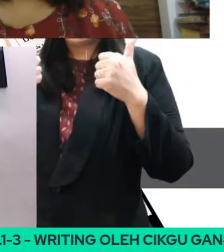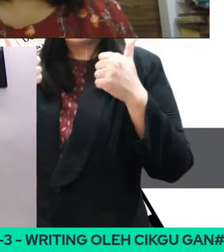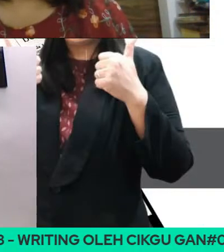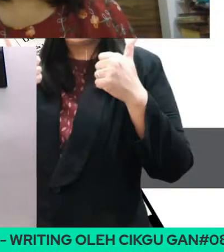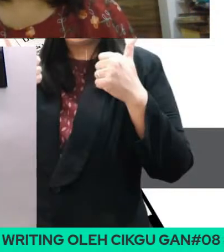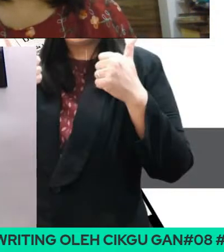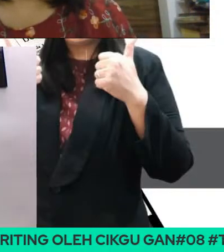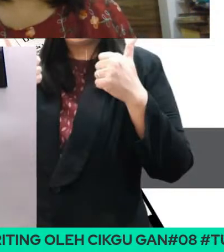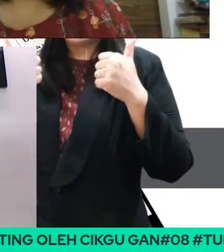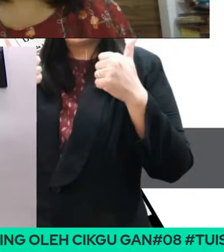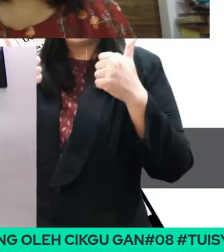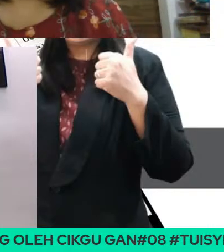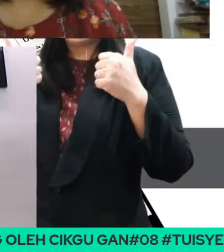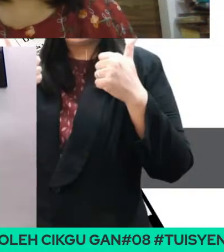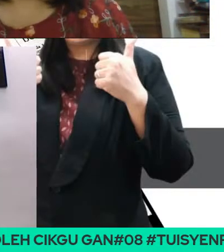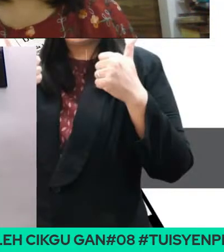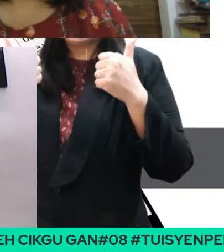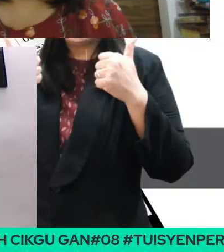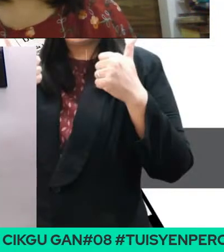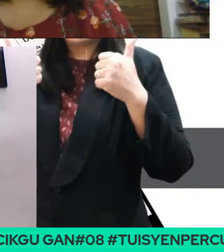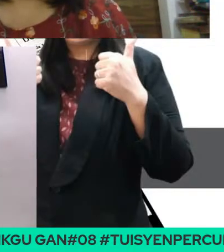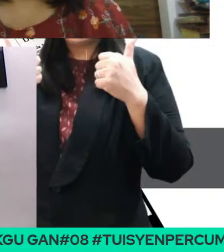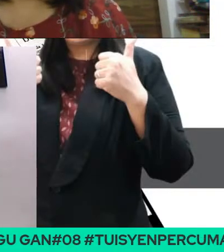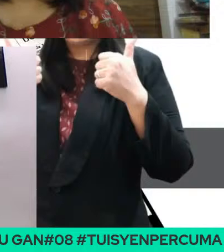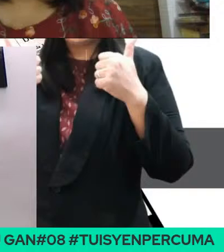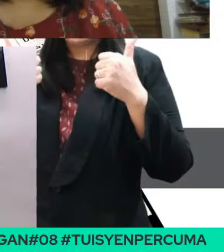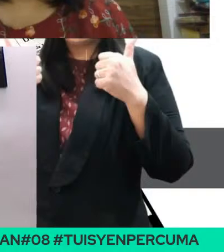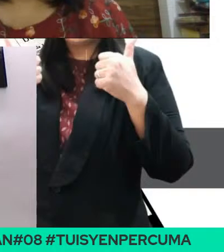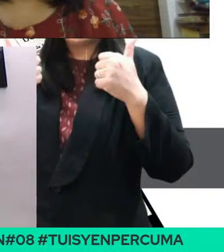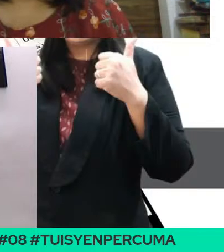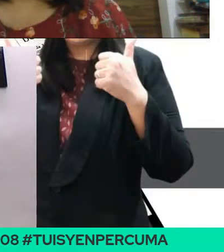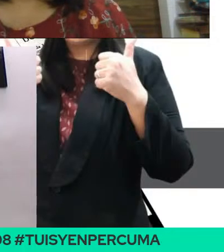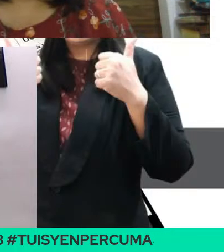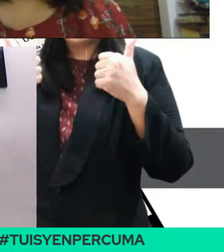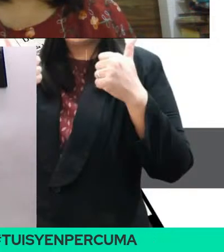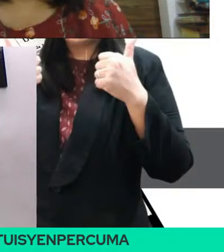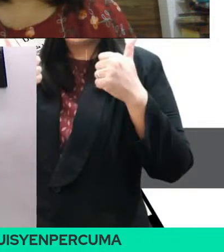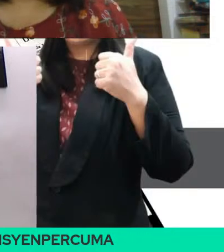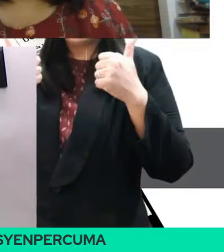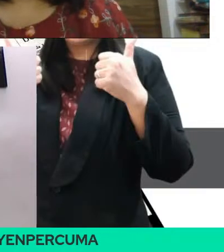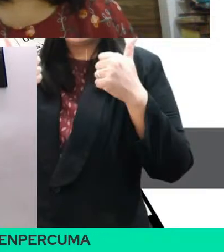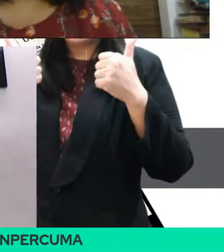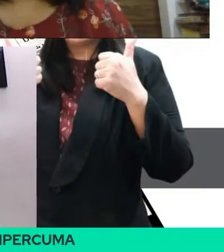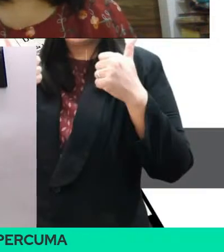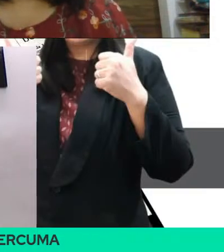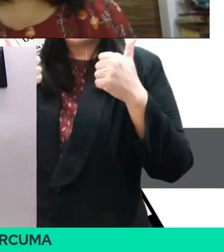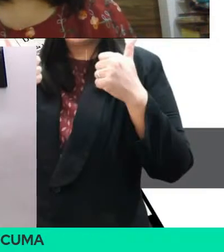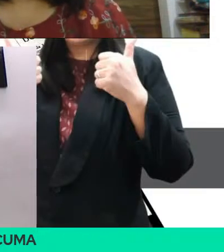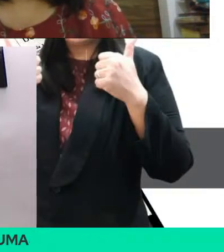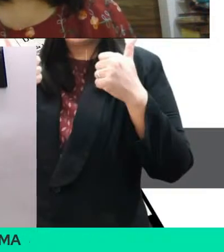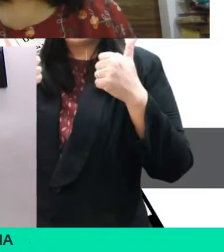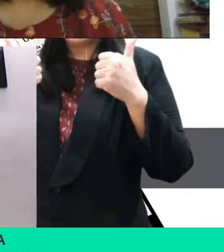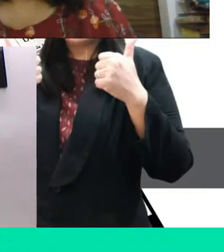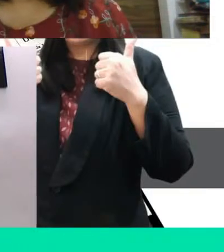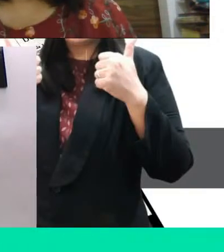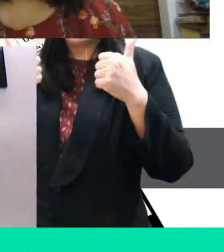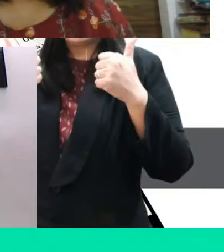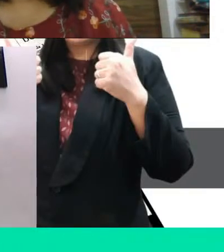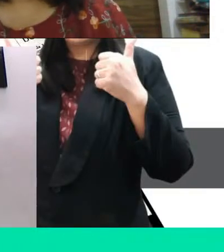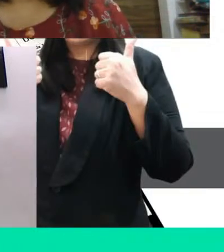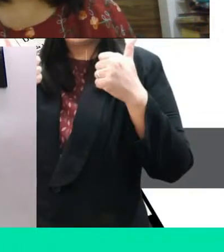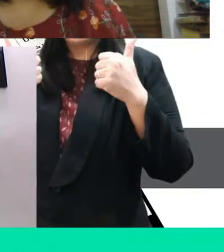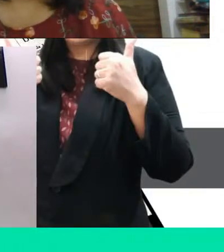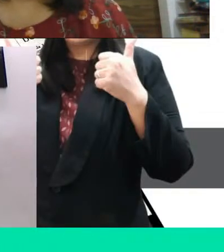we begin, I have a few reminders to all of you. Are you ready? First, please pay attention to our